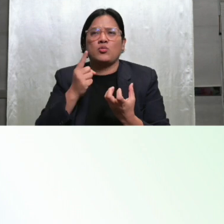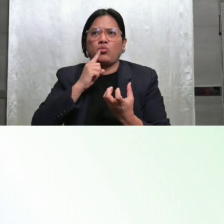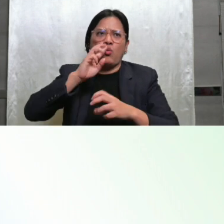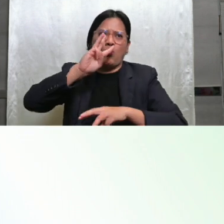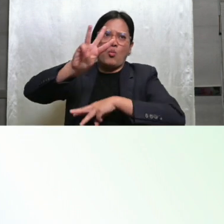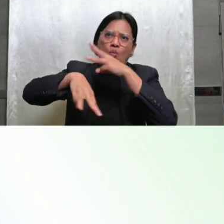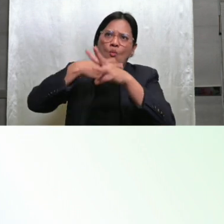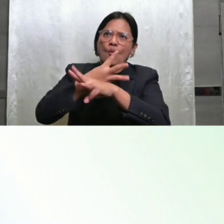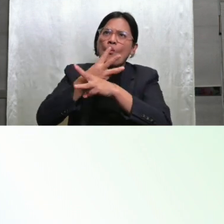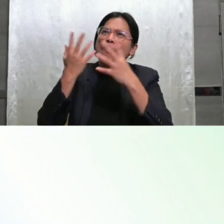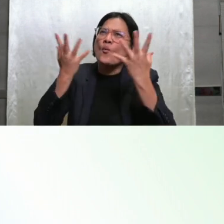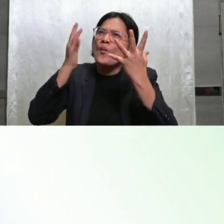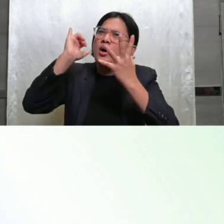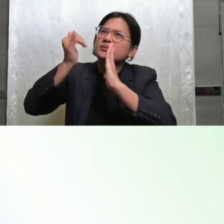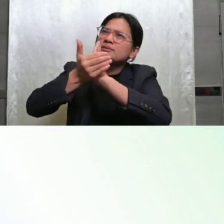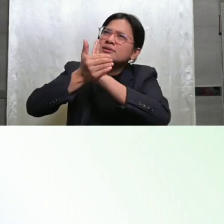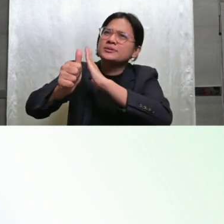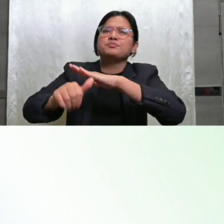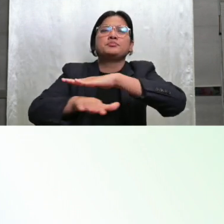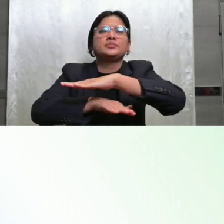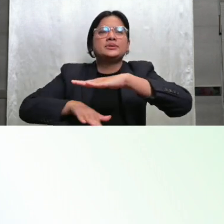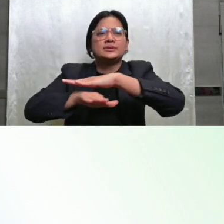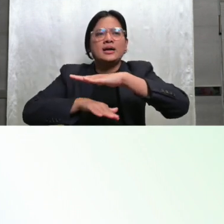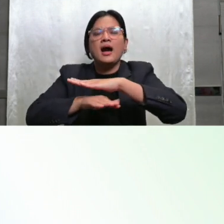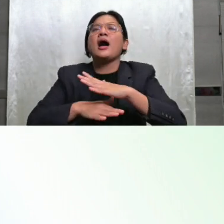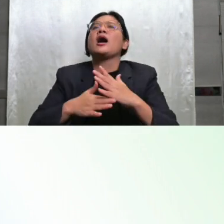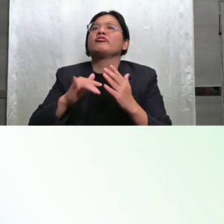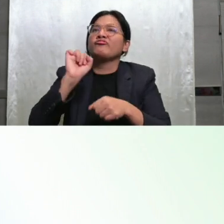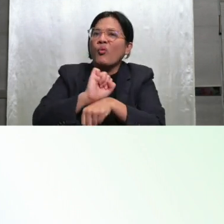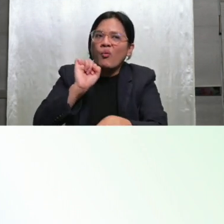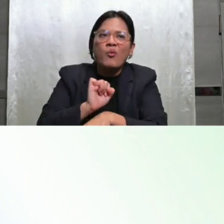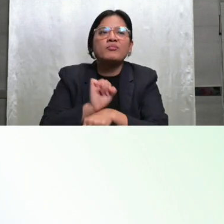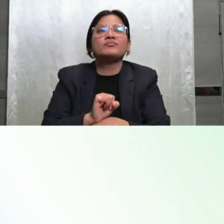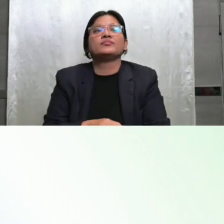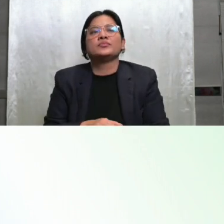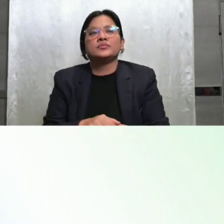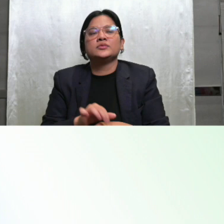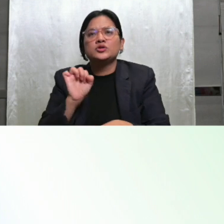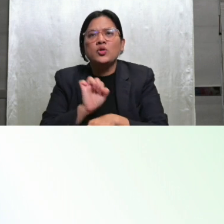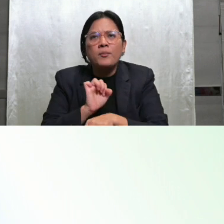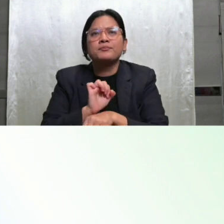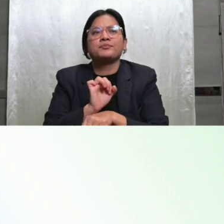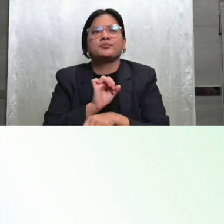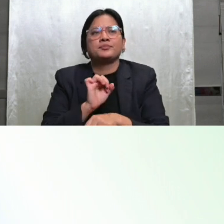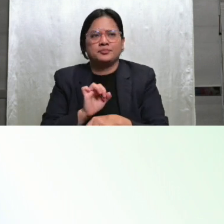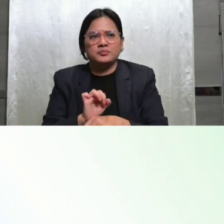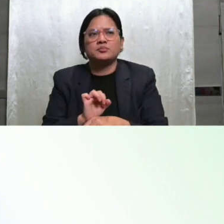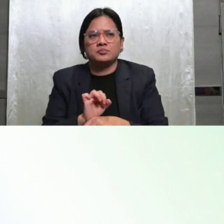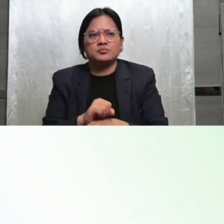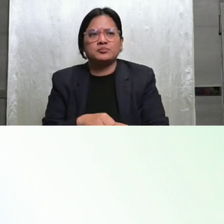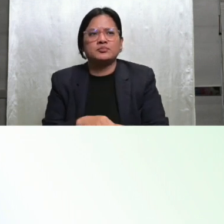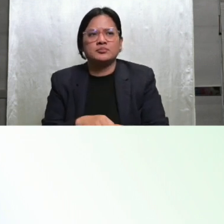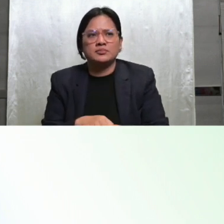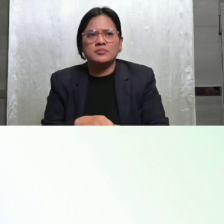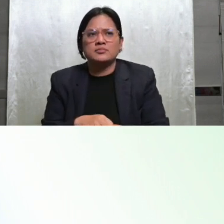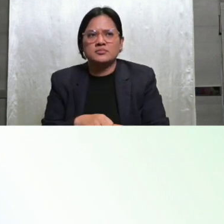skills are something that are in the demand, but it is not easy to implement. So we